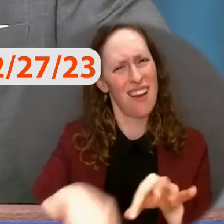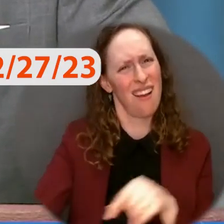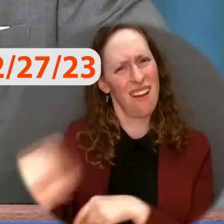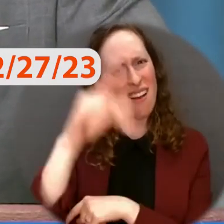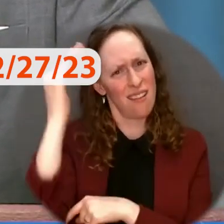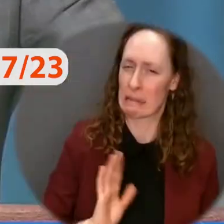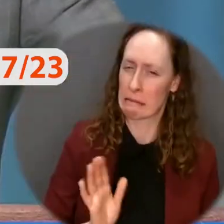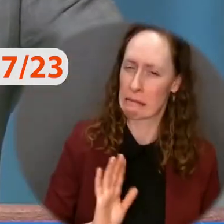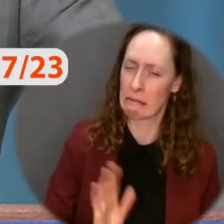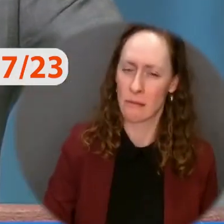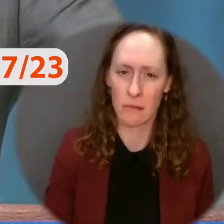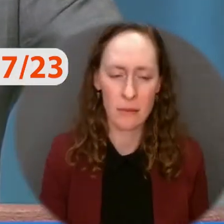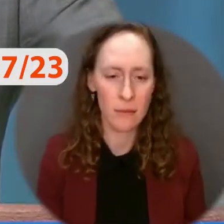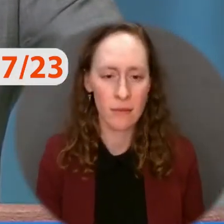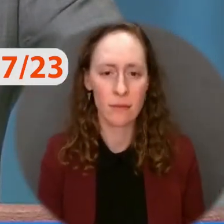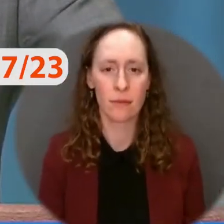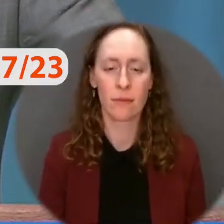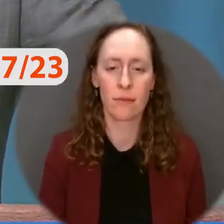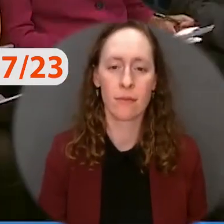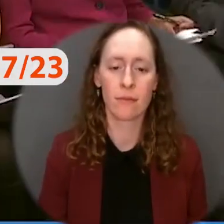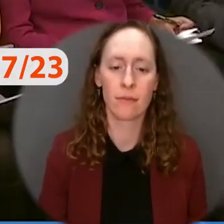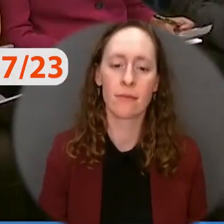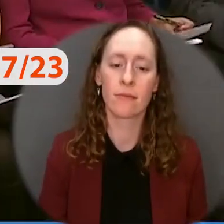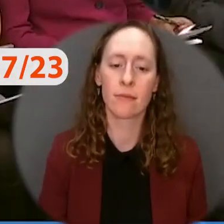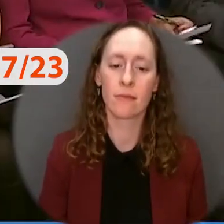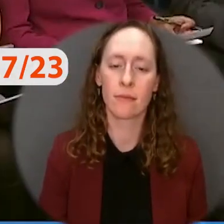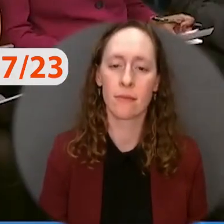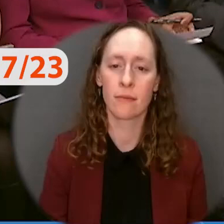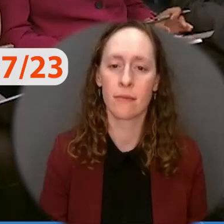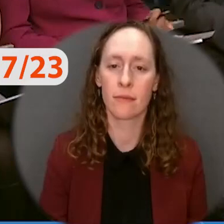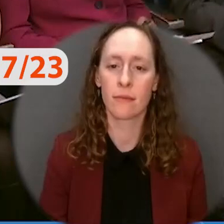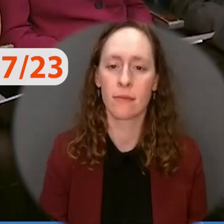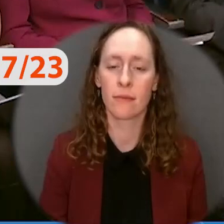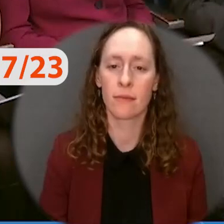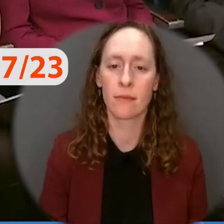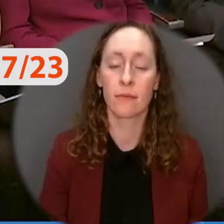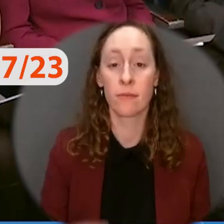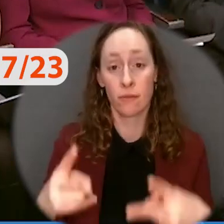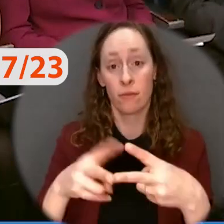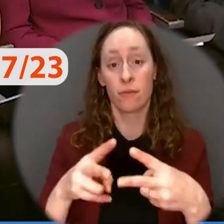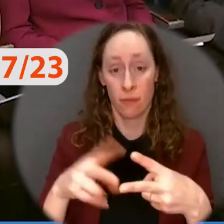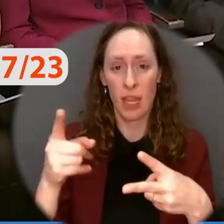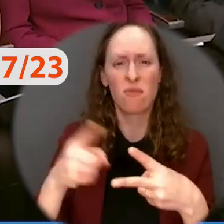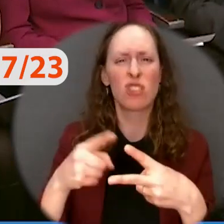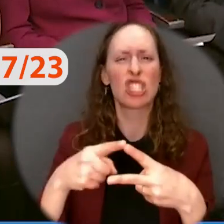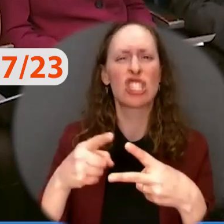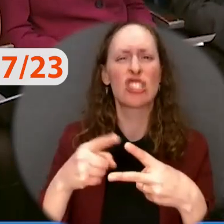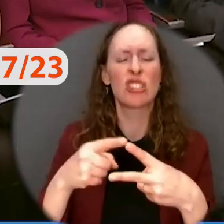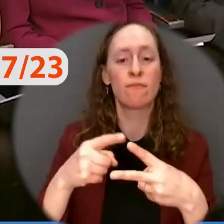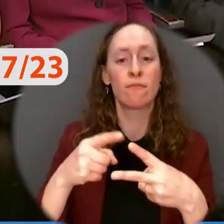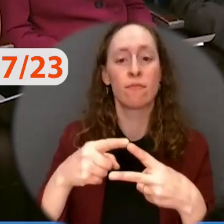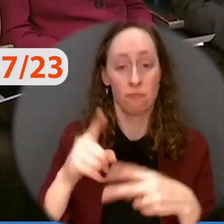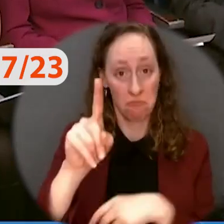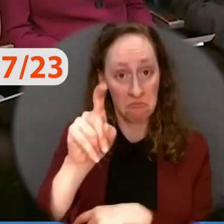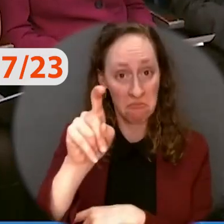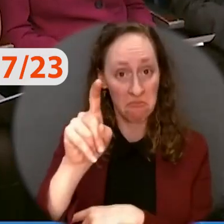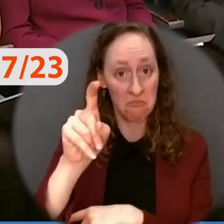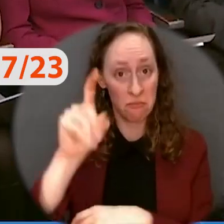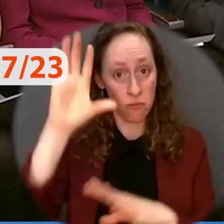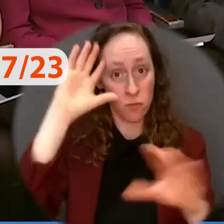a safe and secure manner. Has President Biden asked, or does he plan to ask, President Xi to